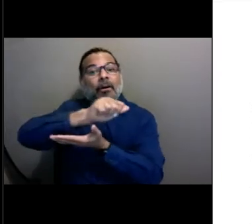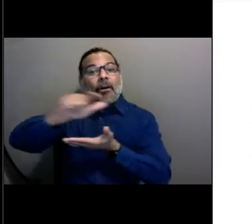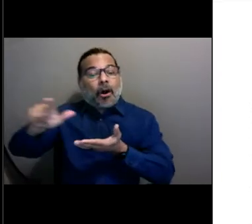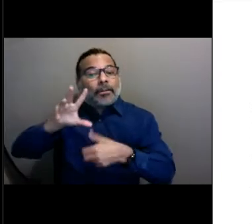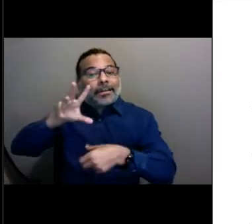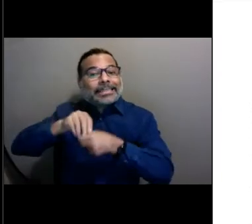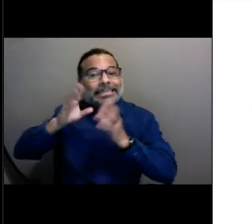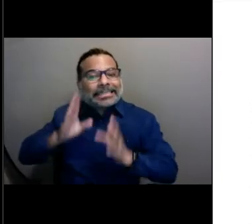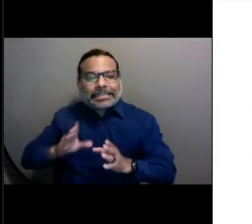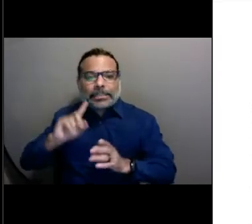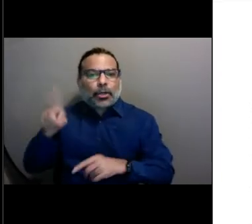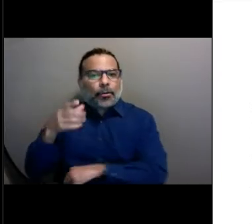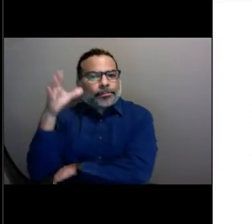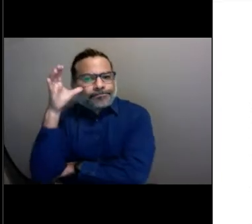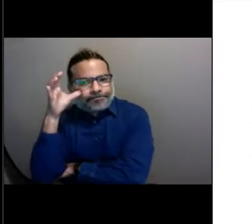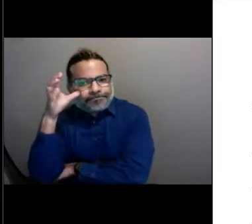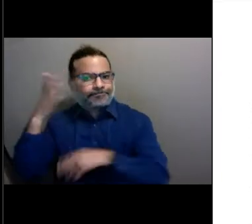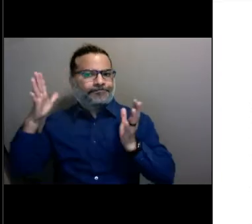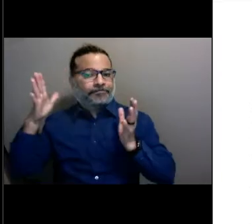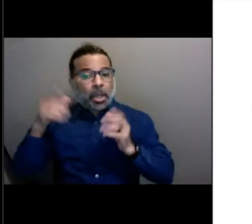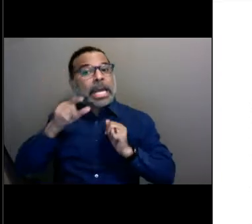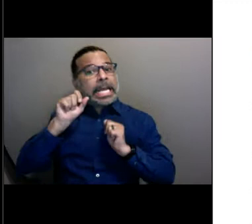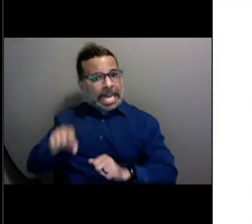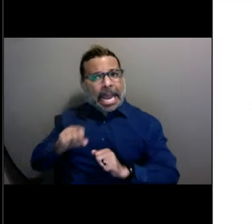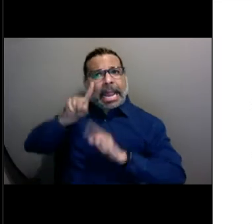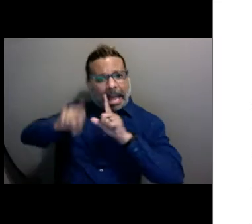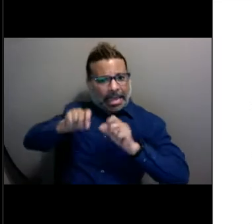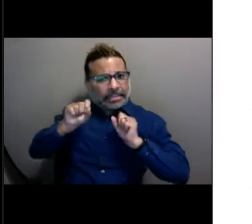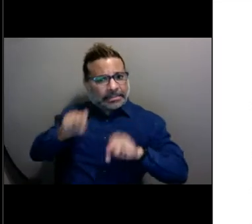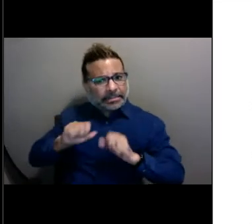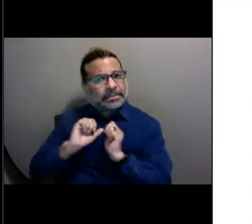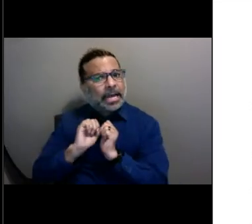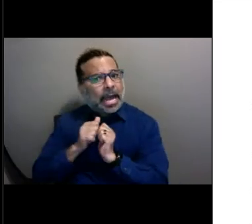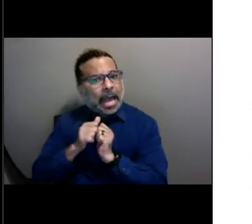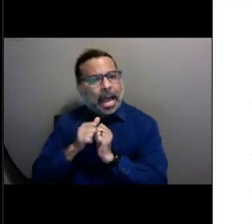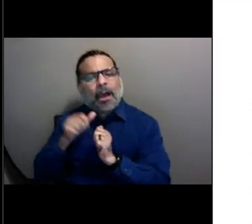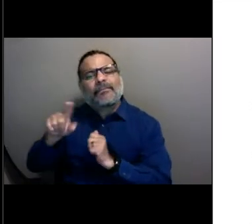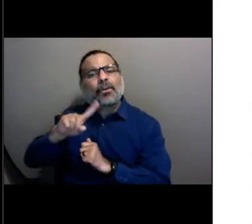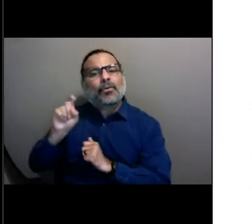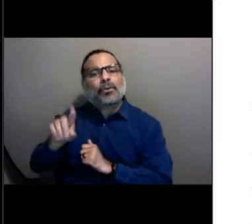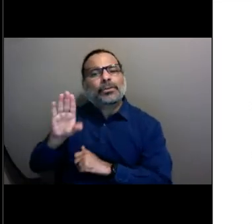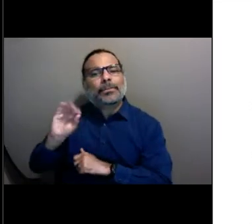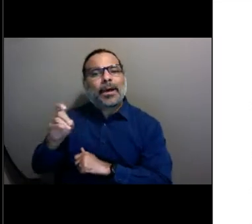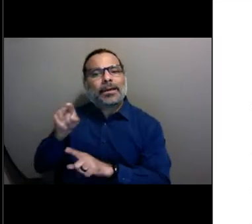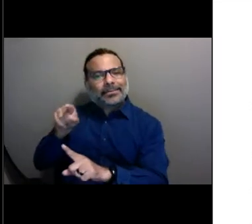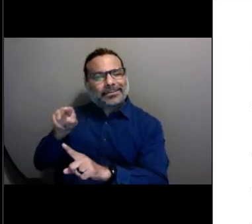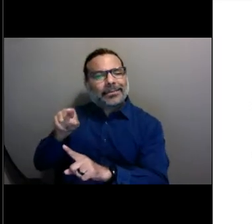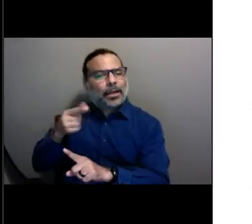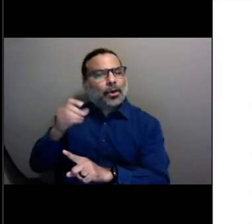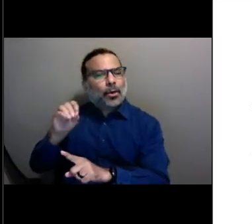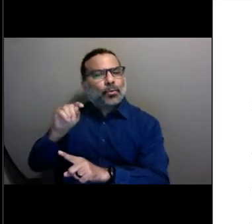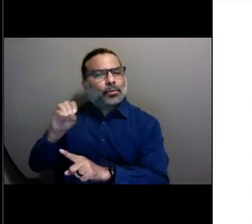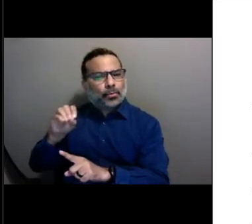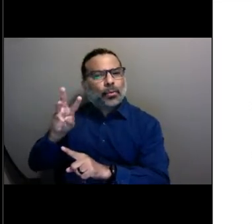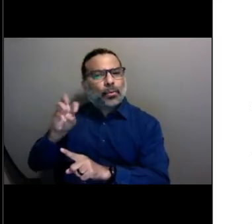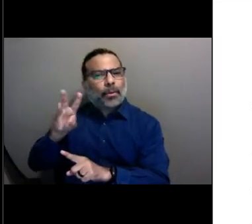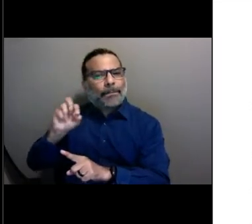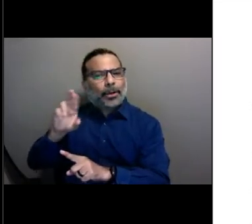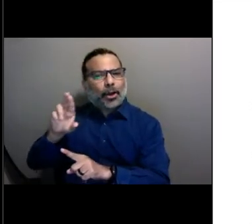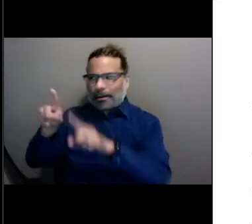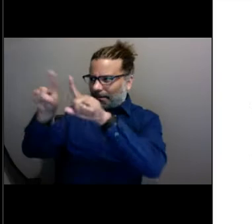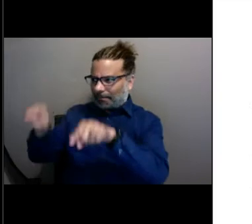mode. You'll be able to submit questions in the question box on your GoToWebinar pane at any